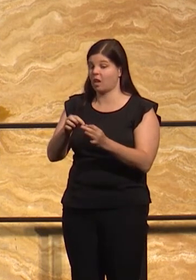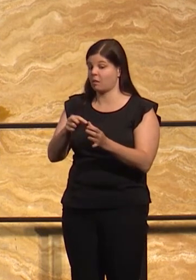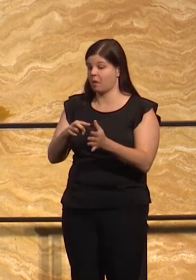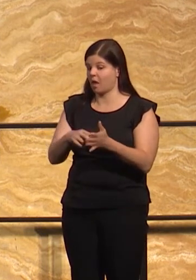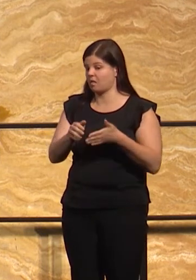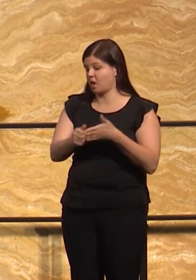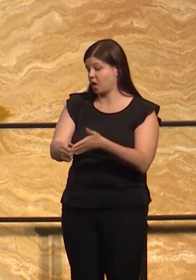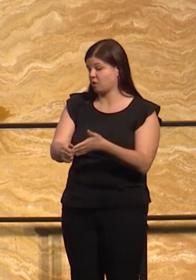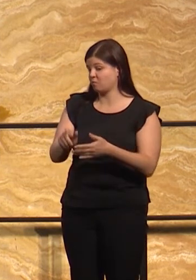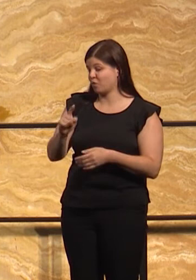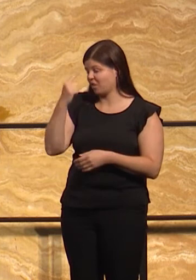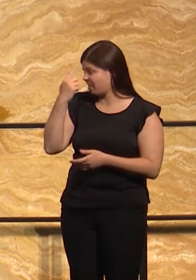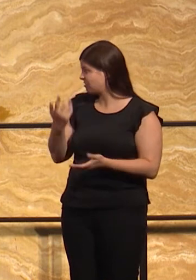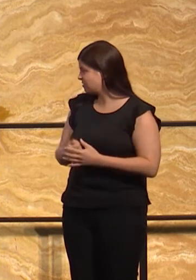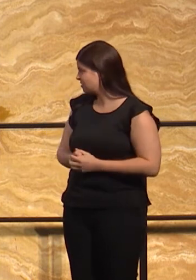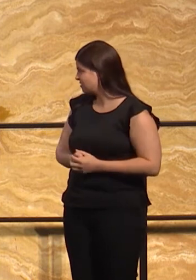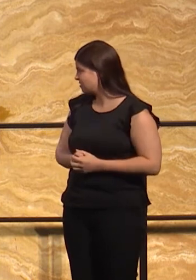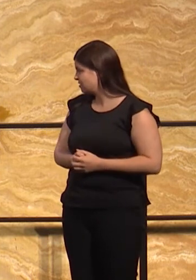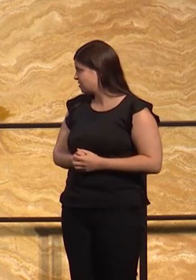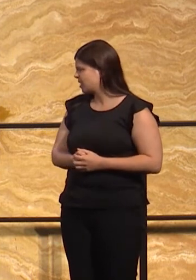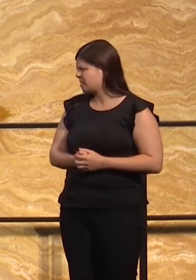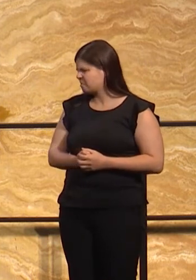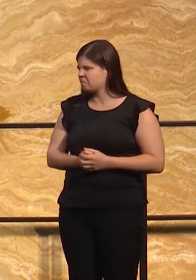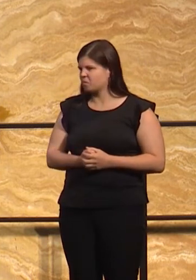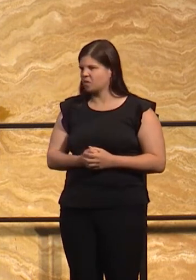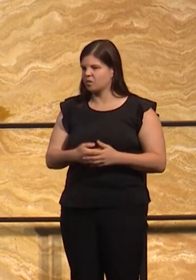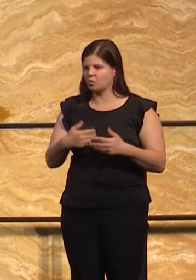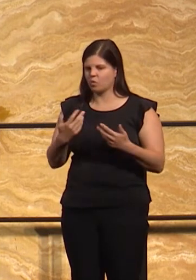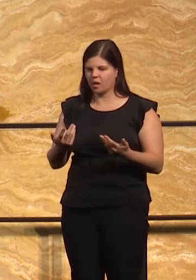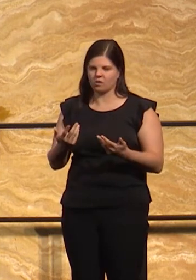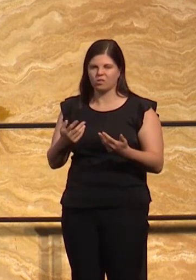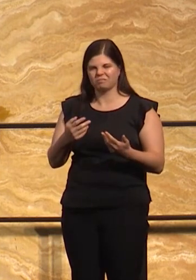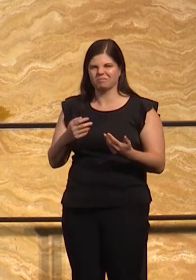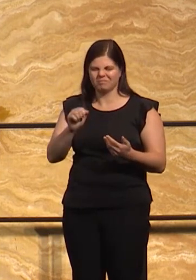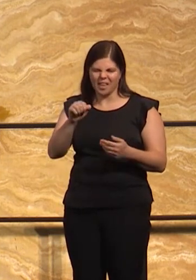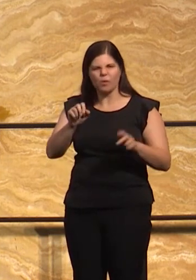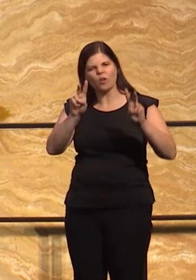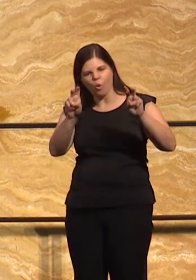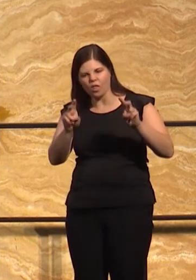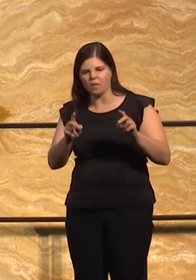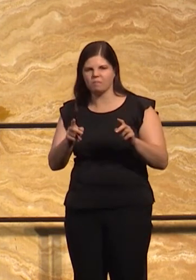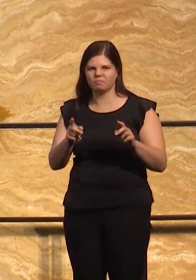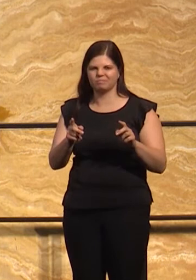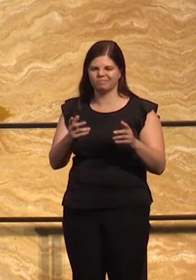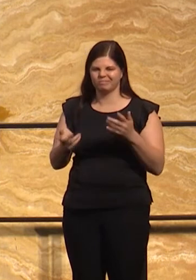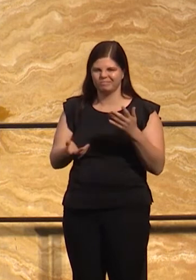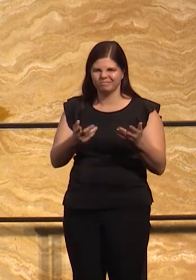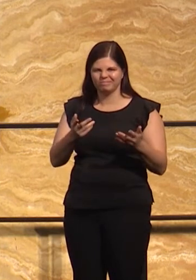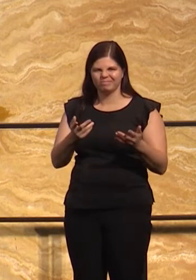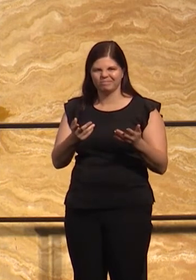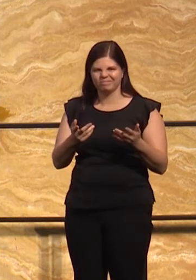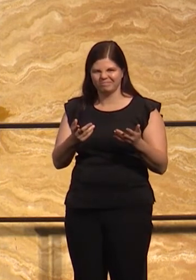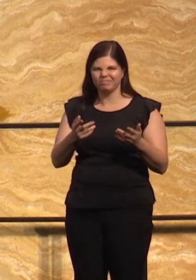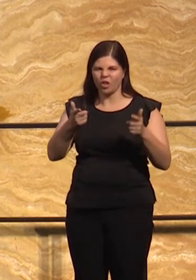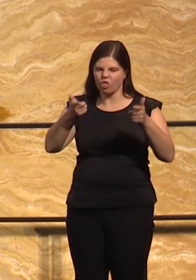Now, the big question, because what we call authoritarian sometimes, and this is why we might say that this is